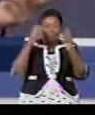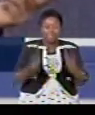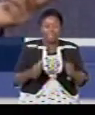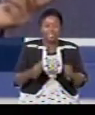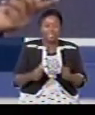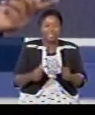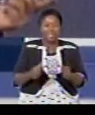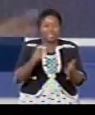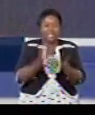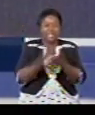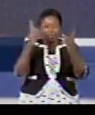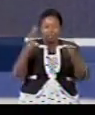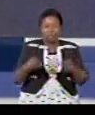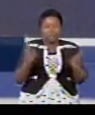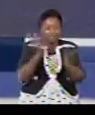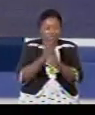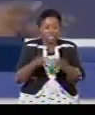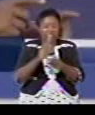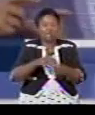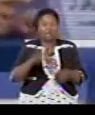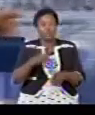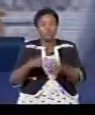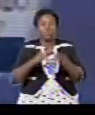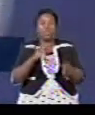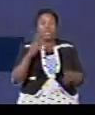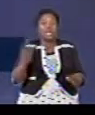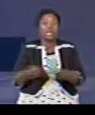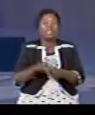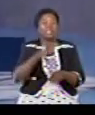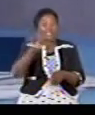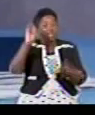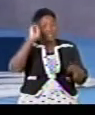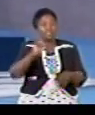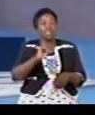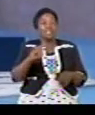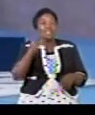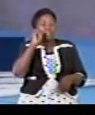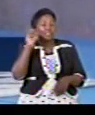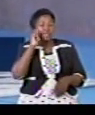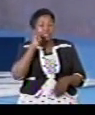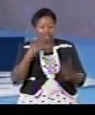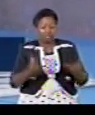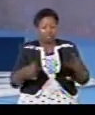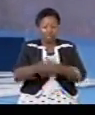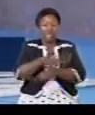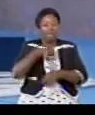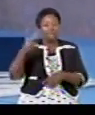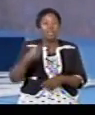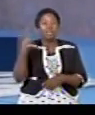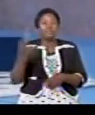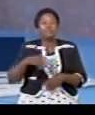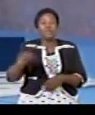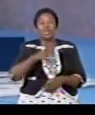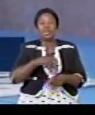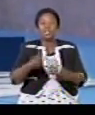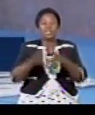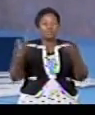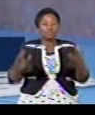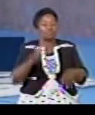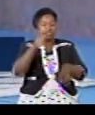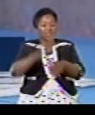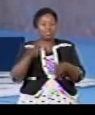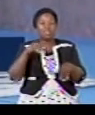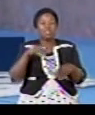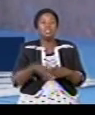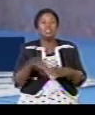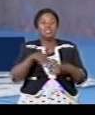the same yesterday, today, and forever. And then, incredible impartation immediate in